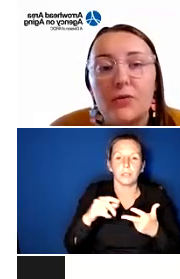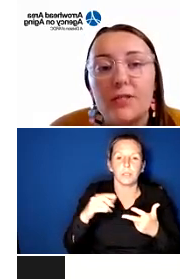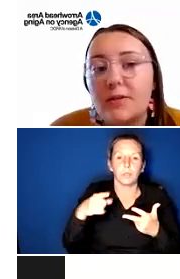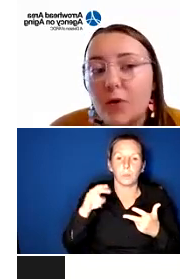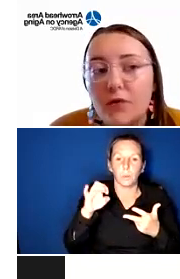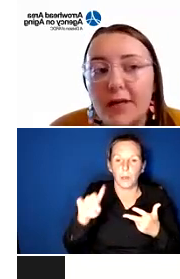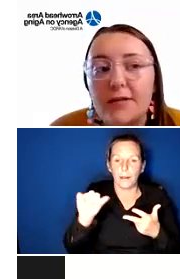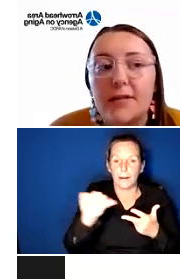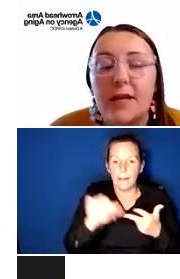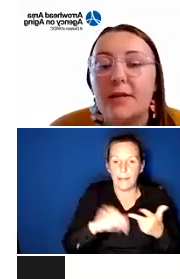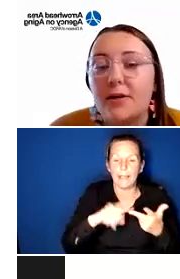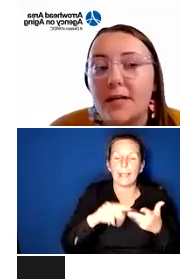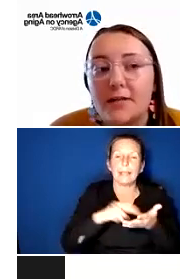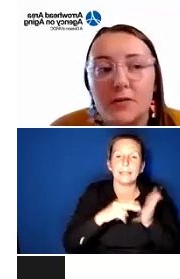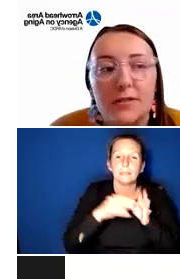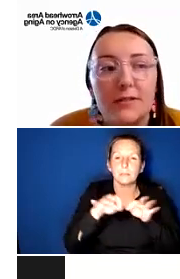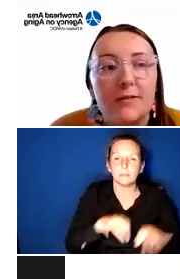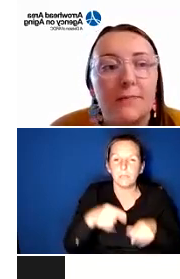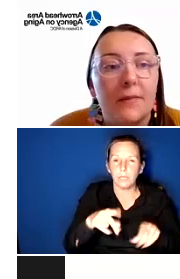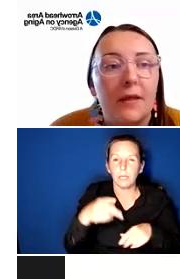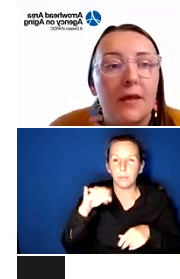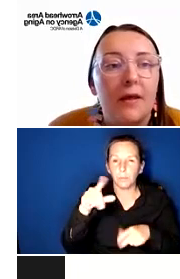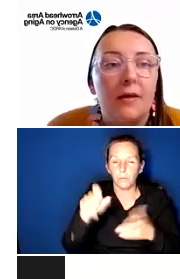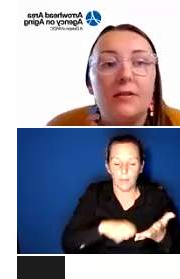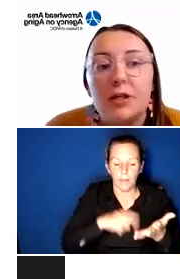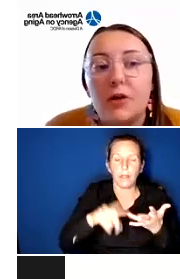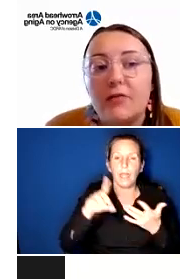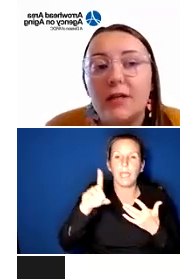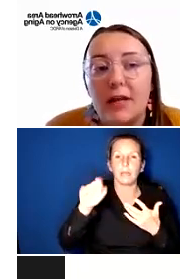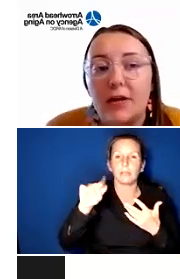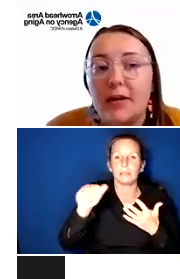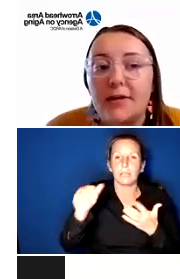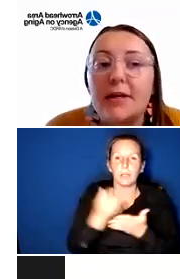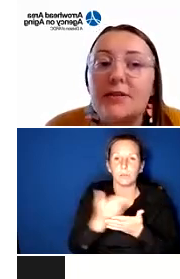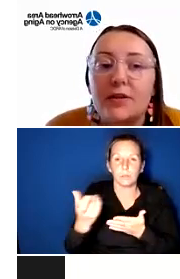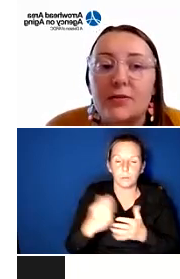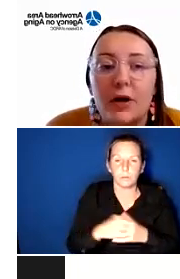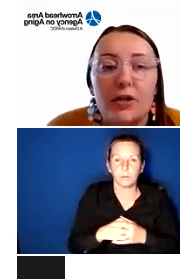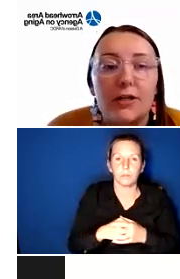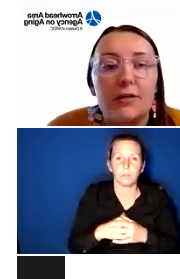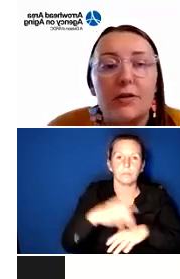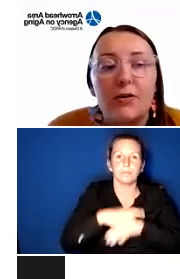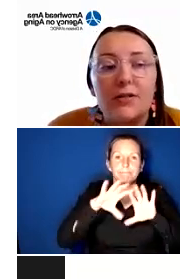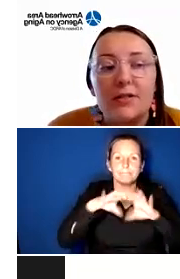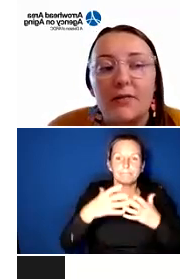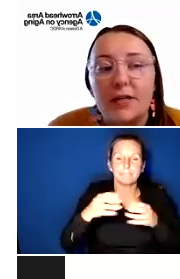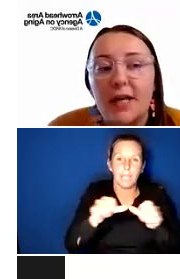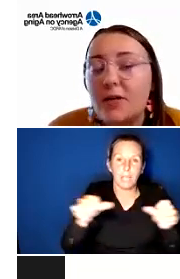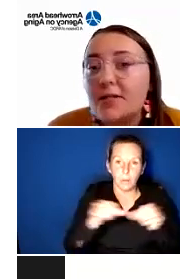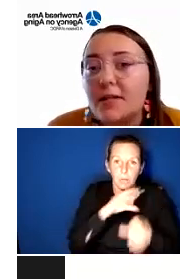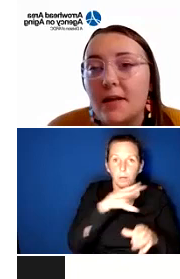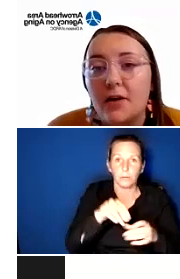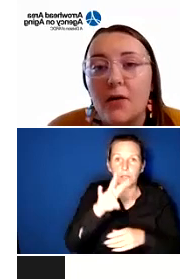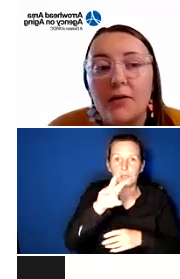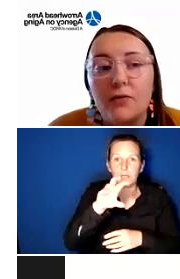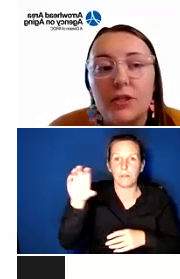terms used in the profiles, and our data sources. The geographic area analyzed for this project includes the 7